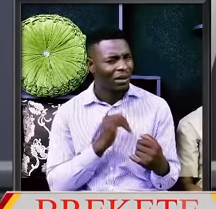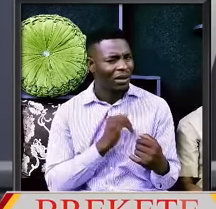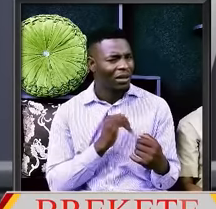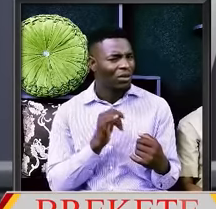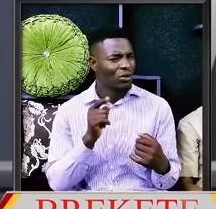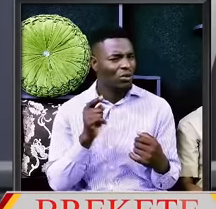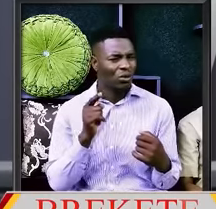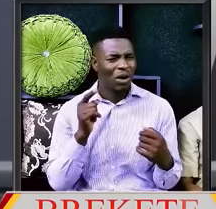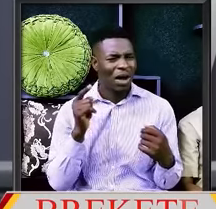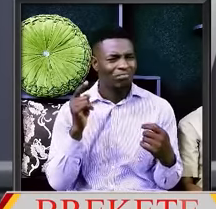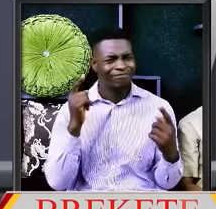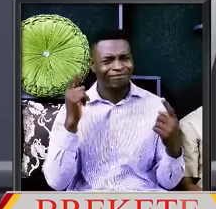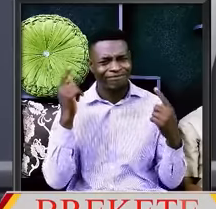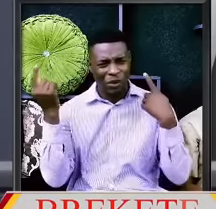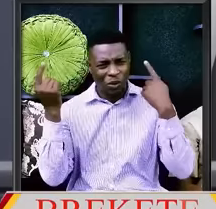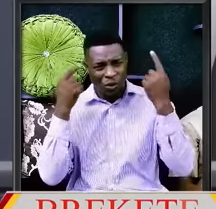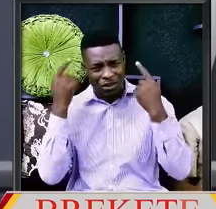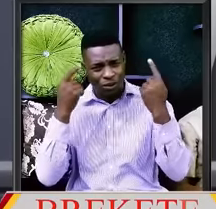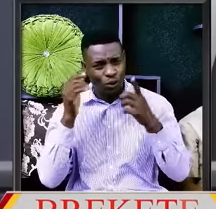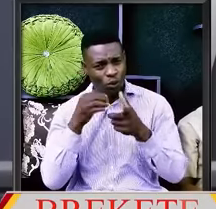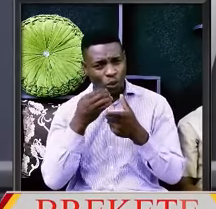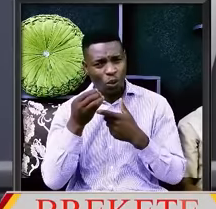the one having a question you they ask.